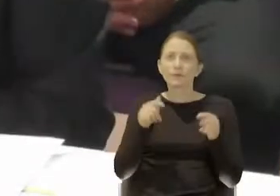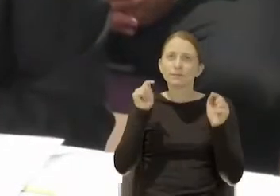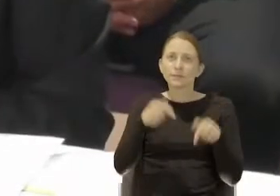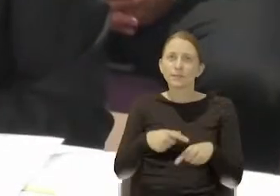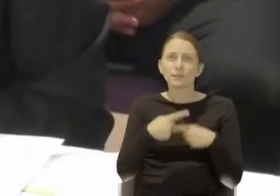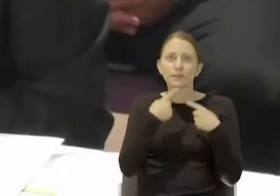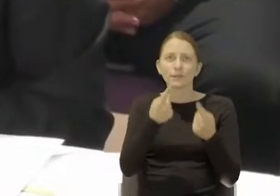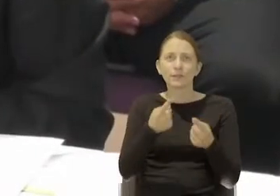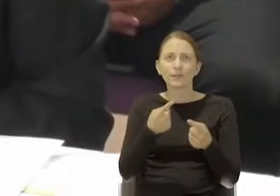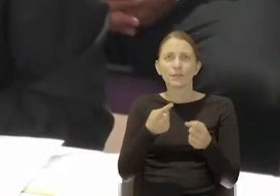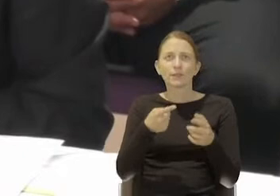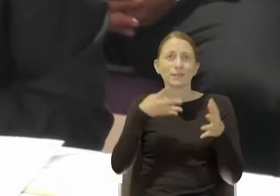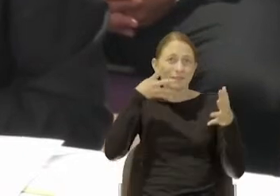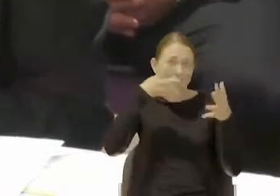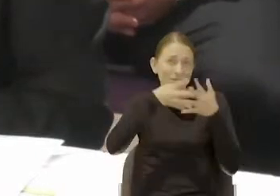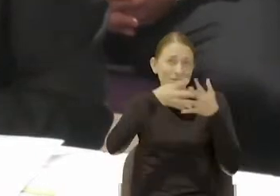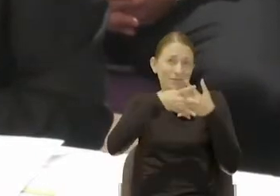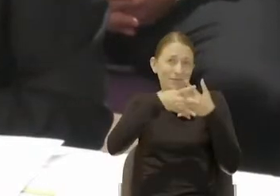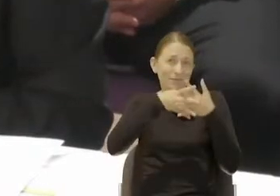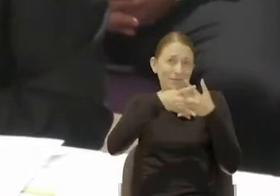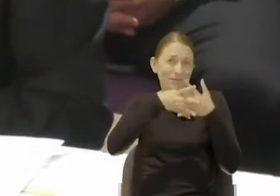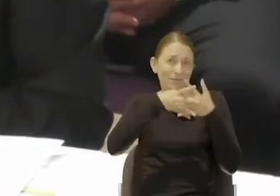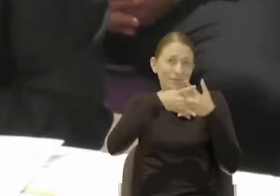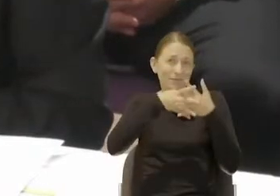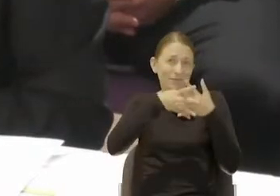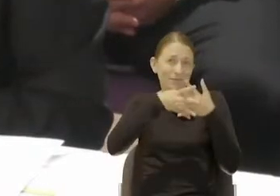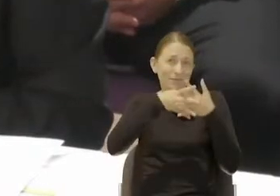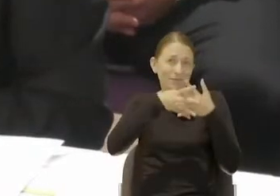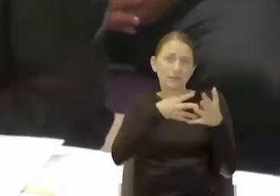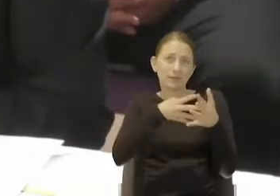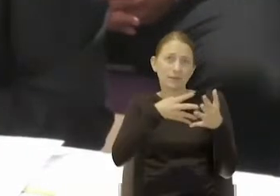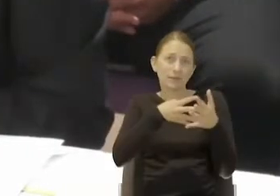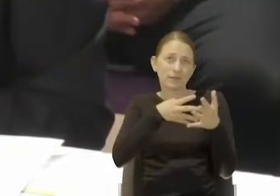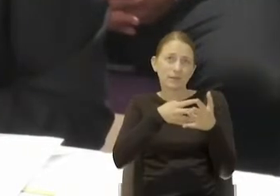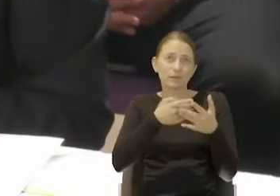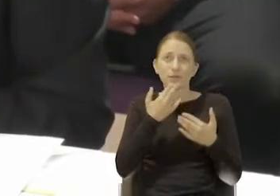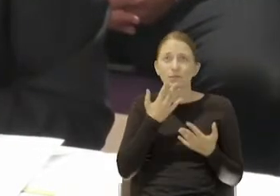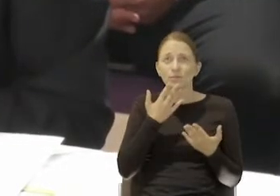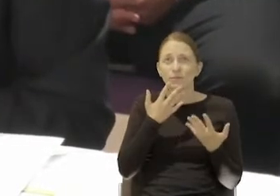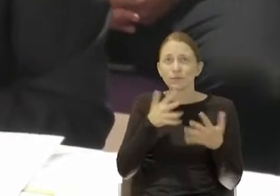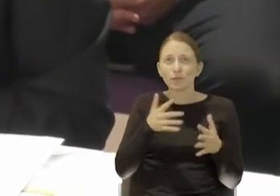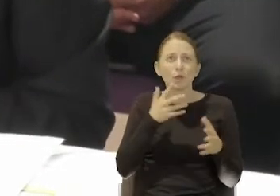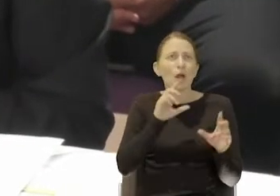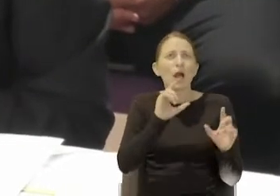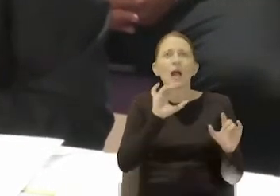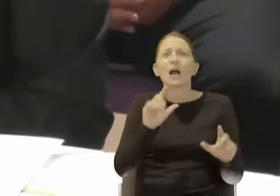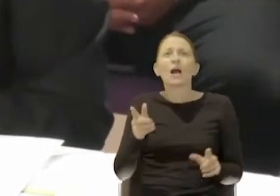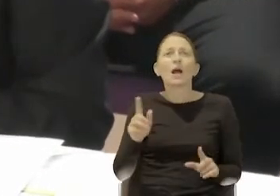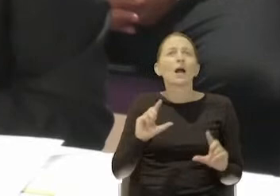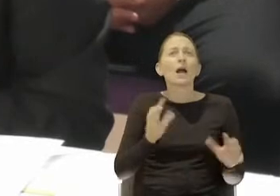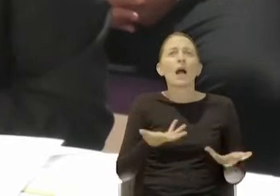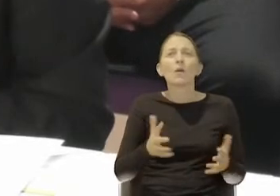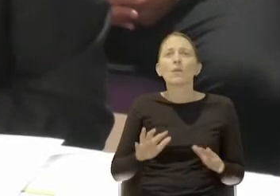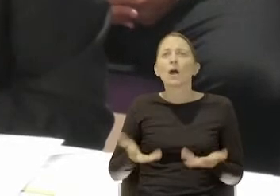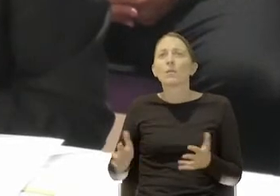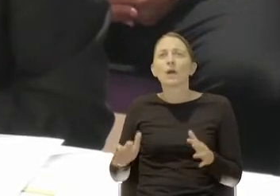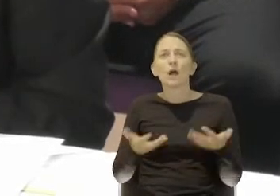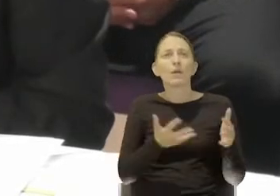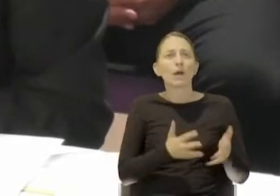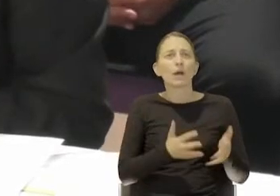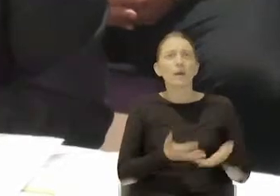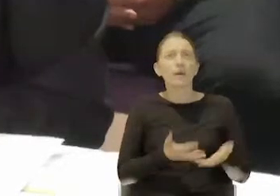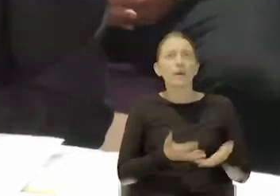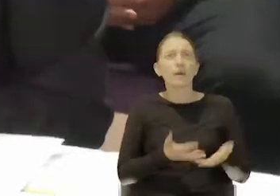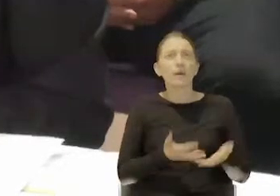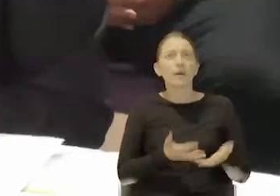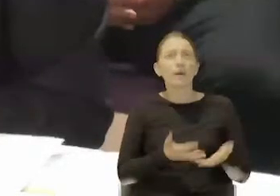we also need to talk about outcomes. In Argentina, we say that